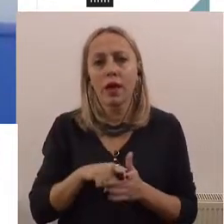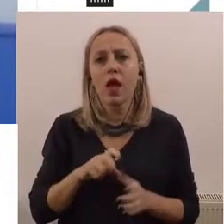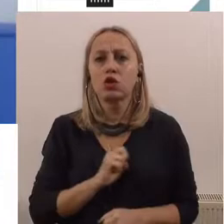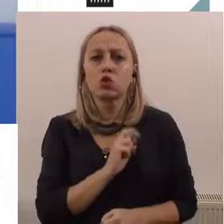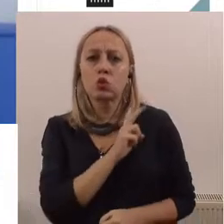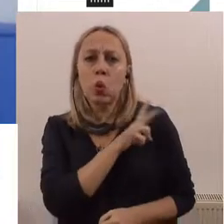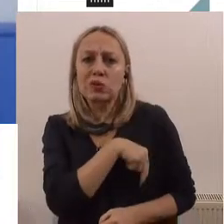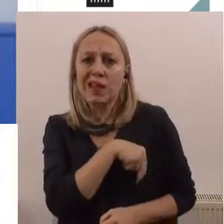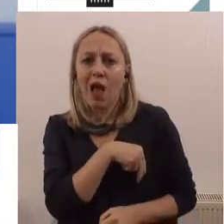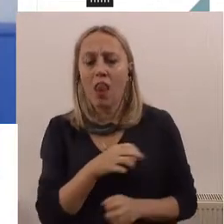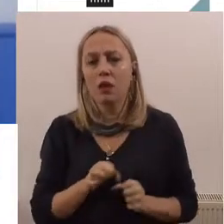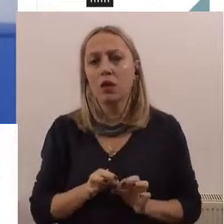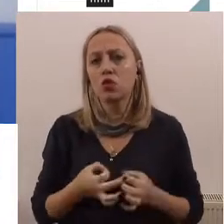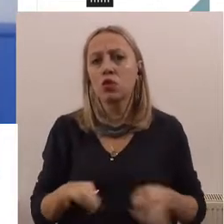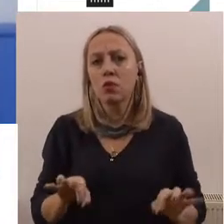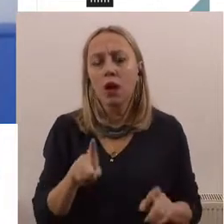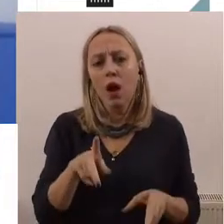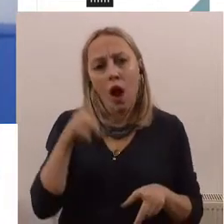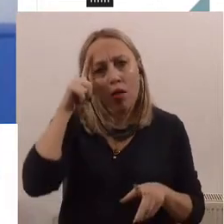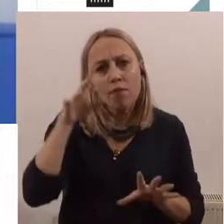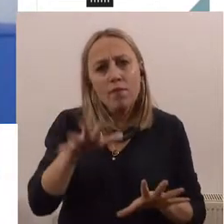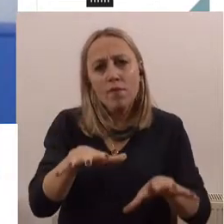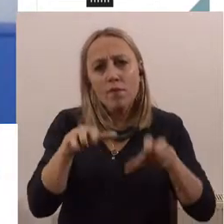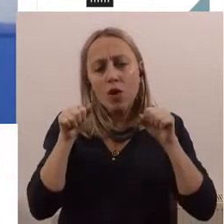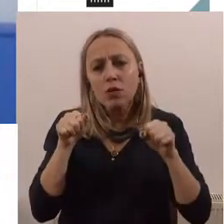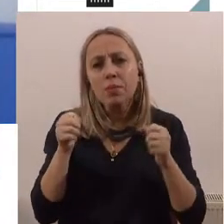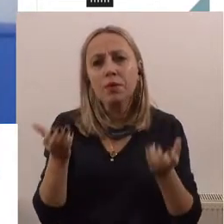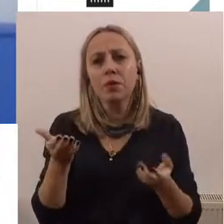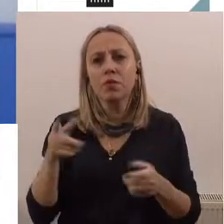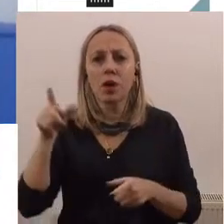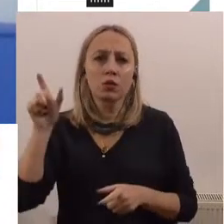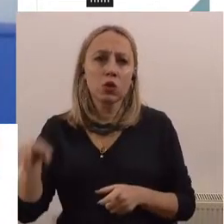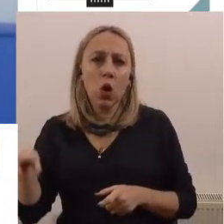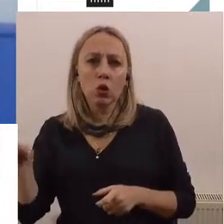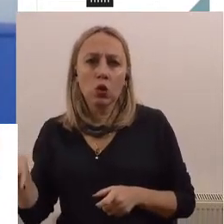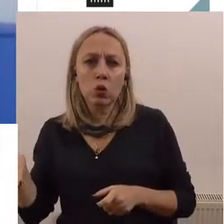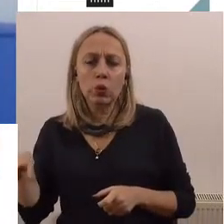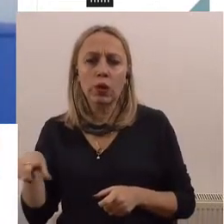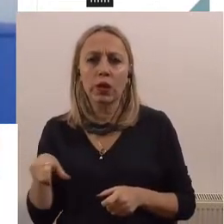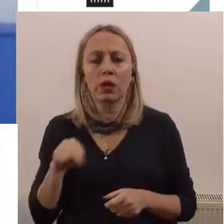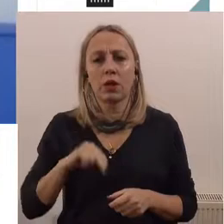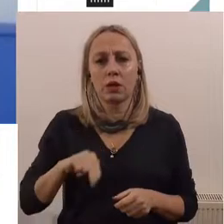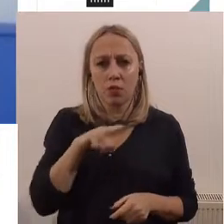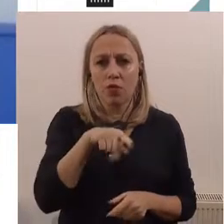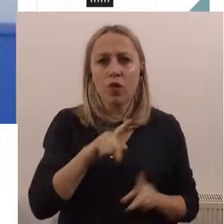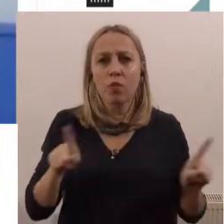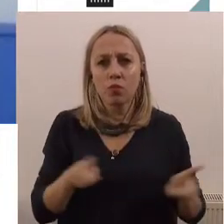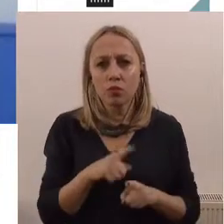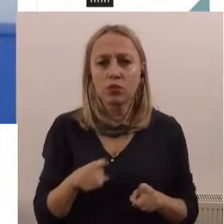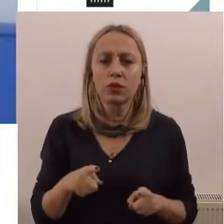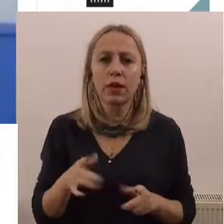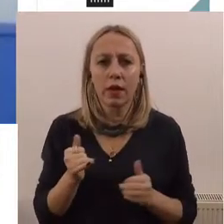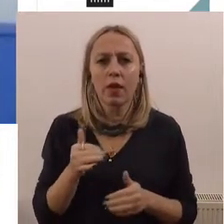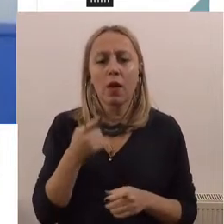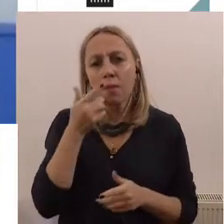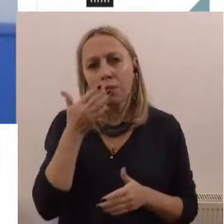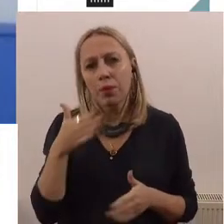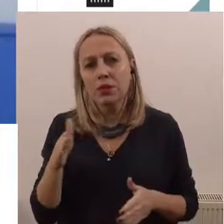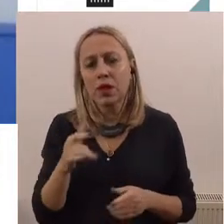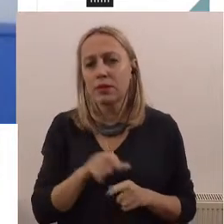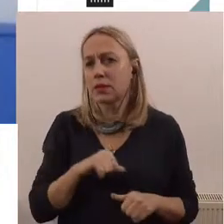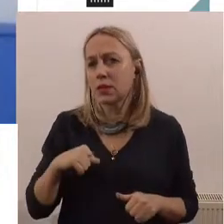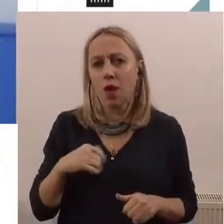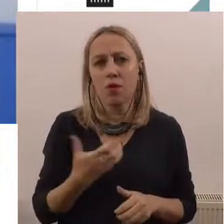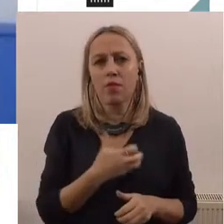Social accessibility, how are you being received by the people in the museum? And then the last but not